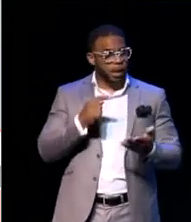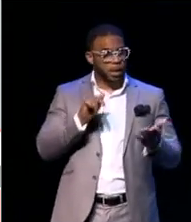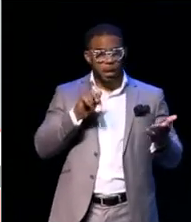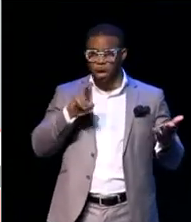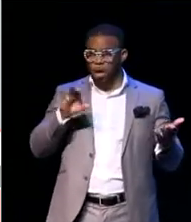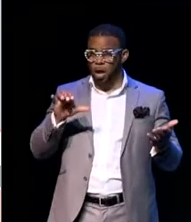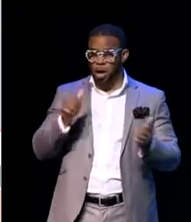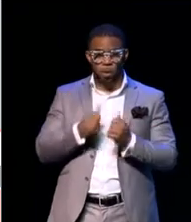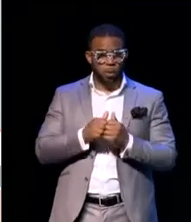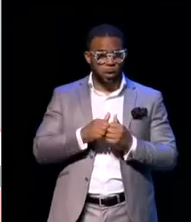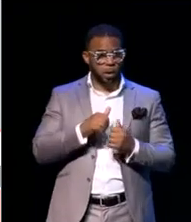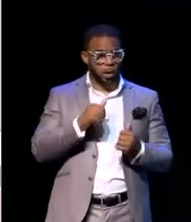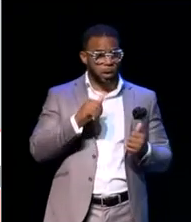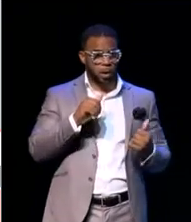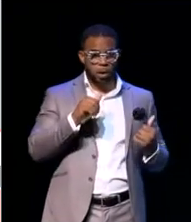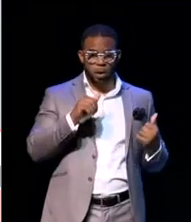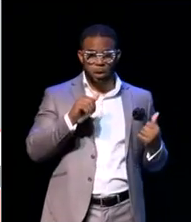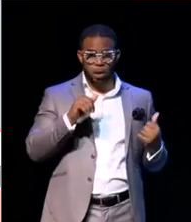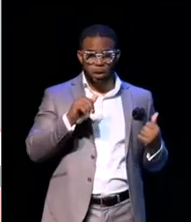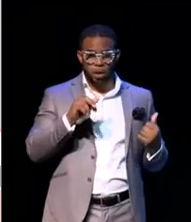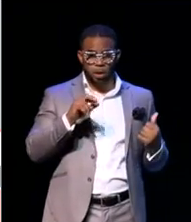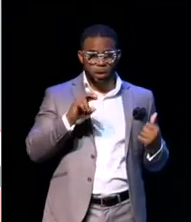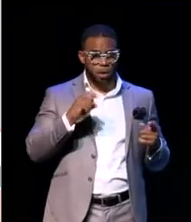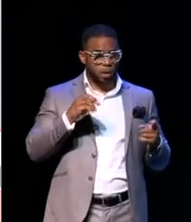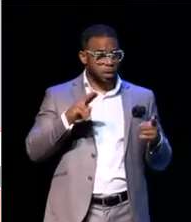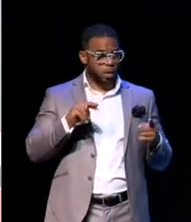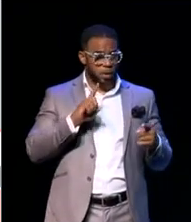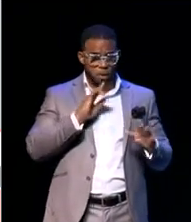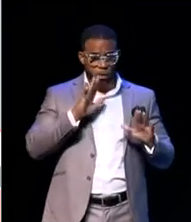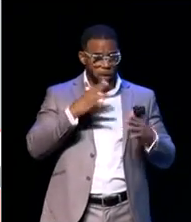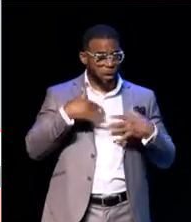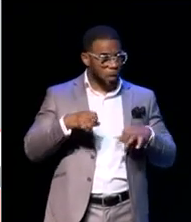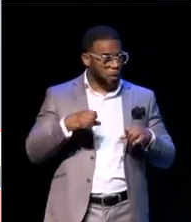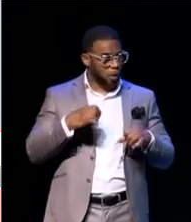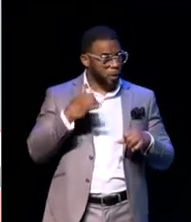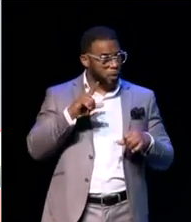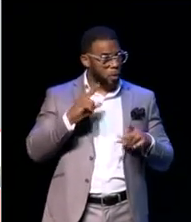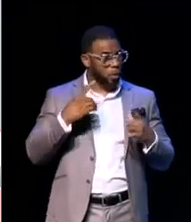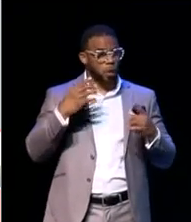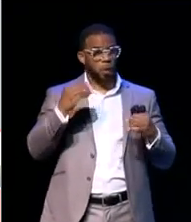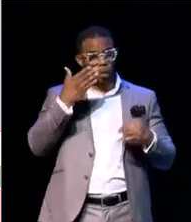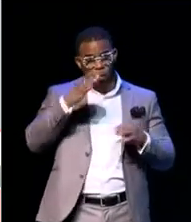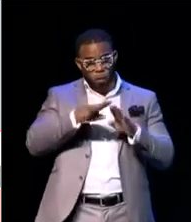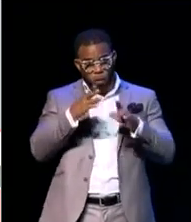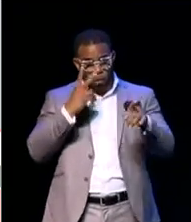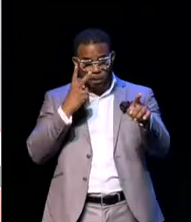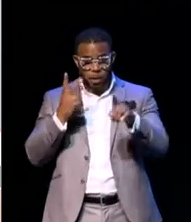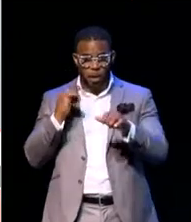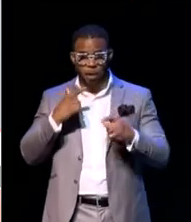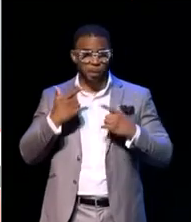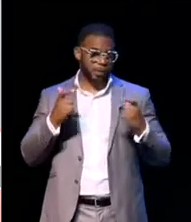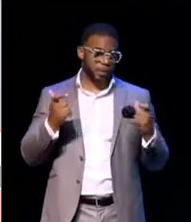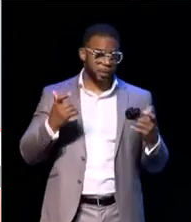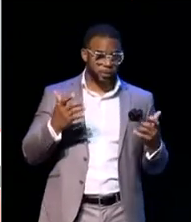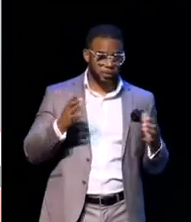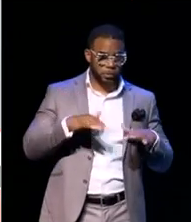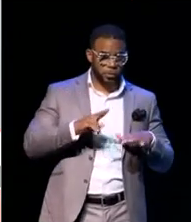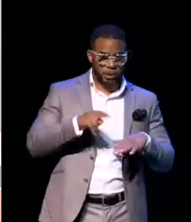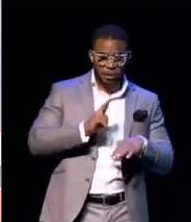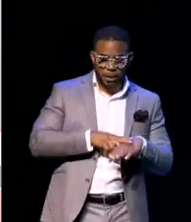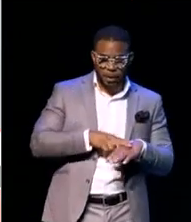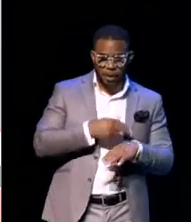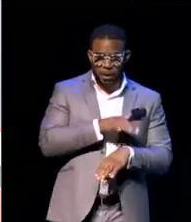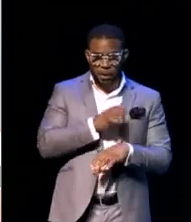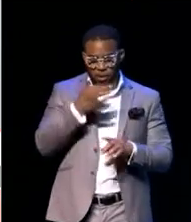with Rasan's being a great host. And when you go out the front door, you'll see our big Children's